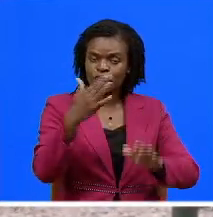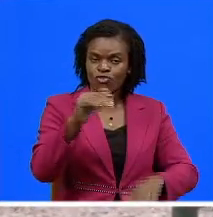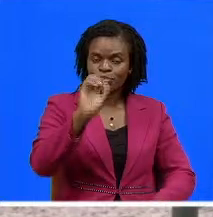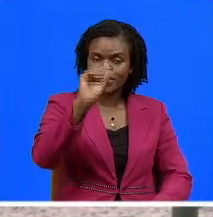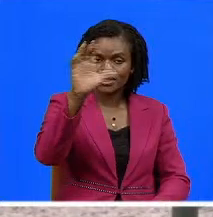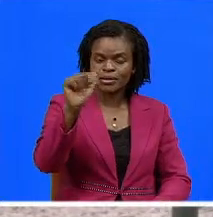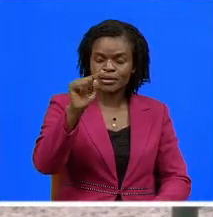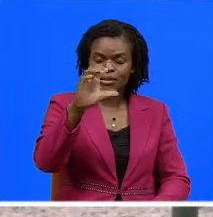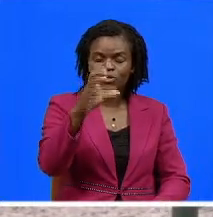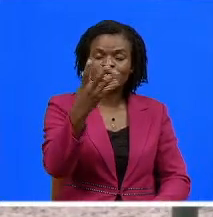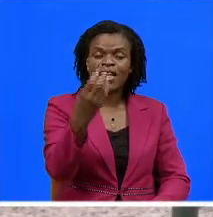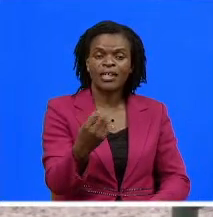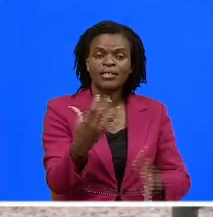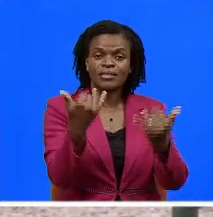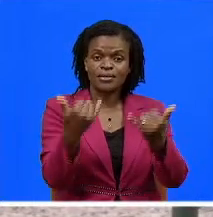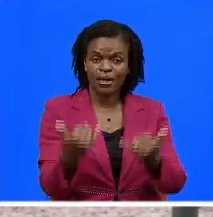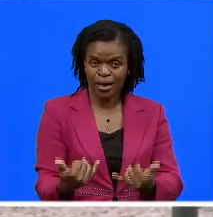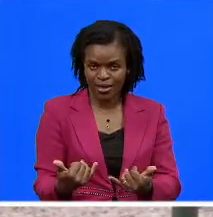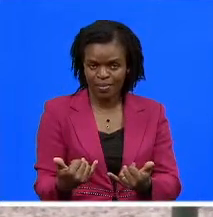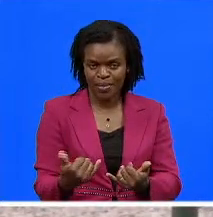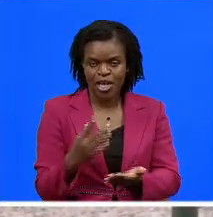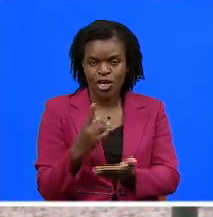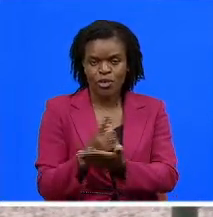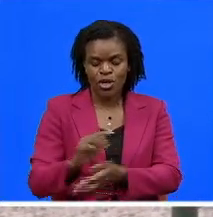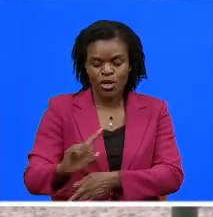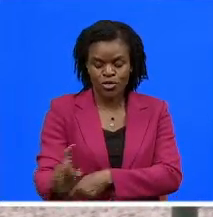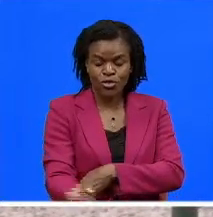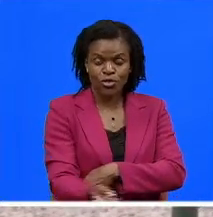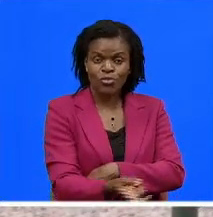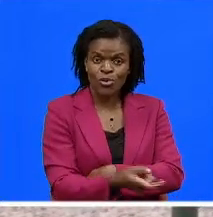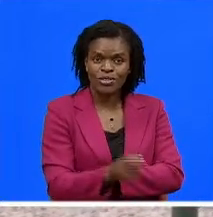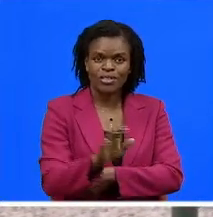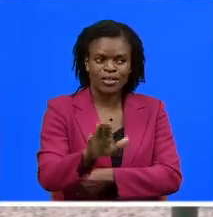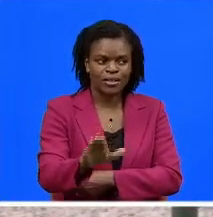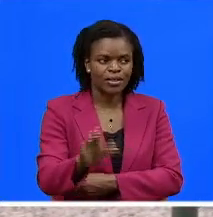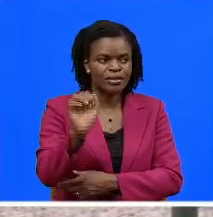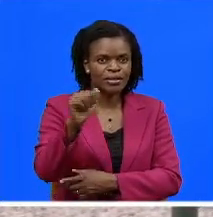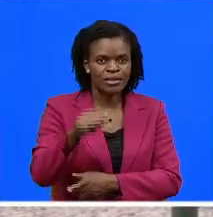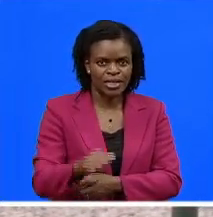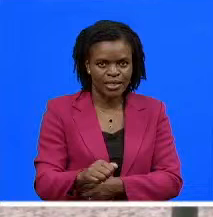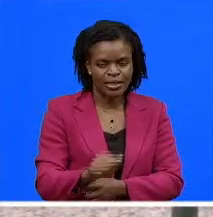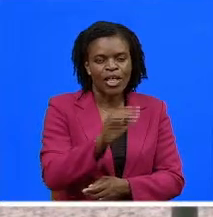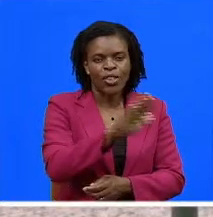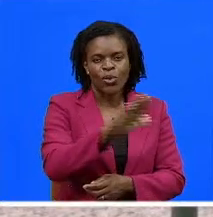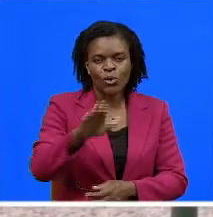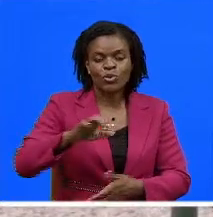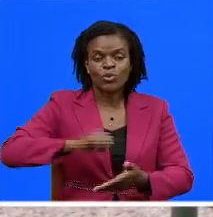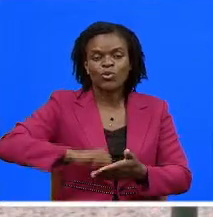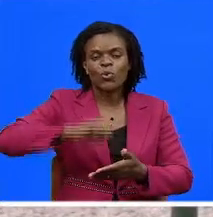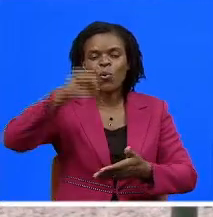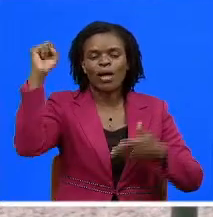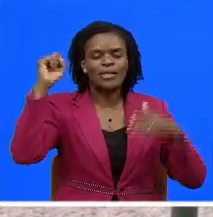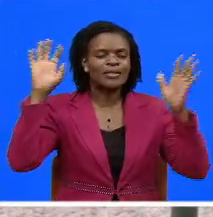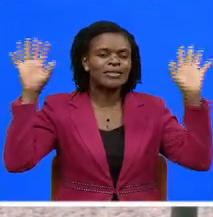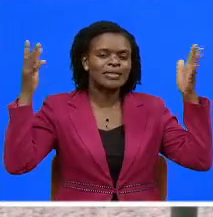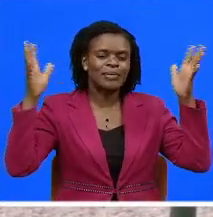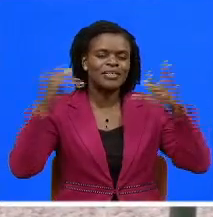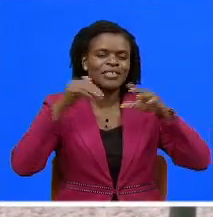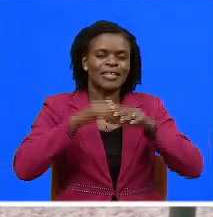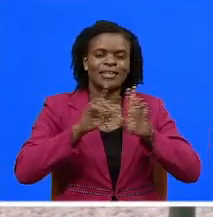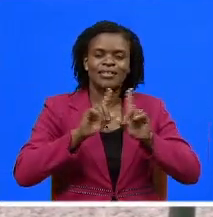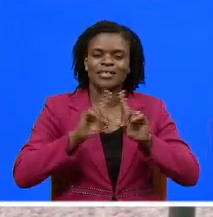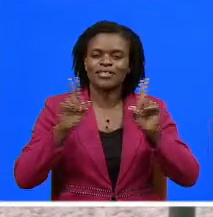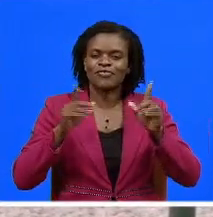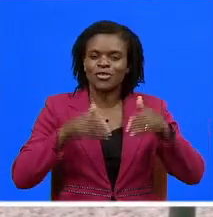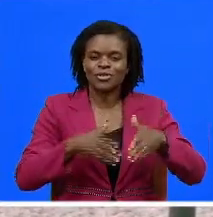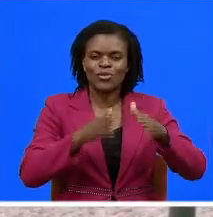their junior golfers to go at it at the golf course. Those winners were celebrated in style well at the dinner that